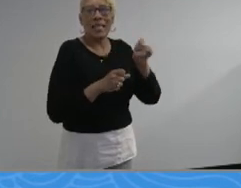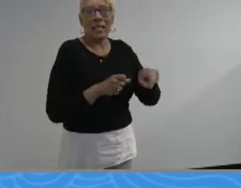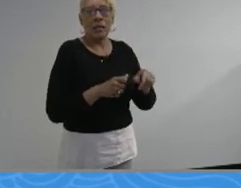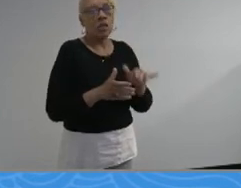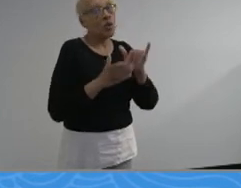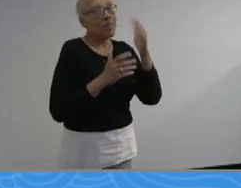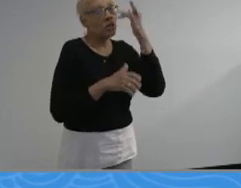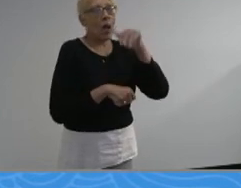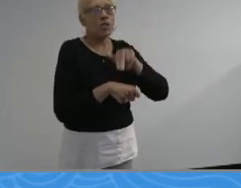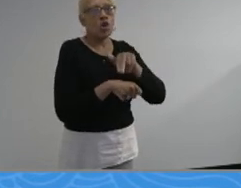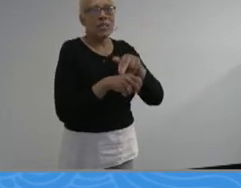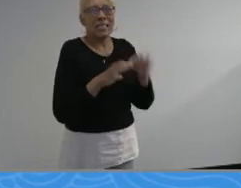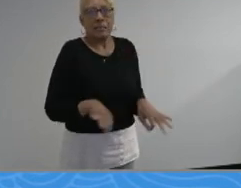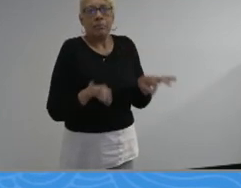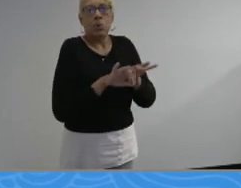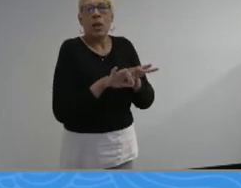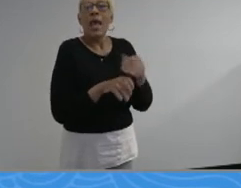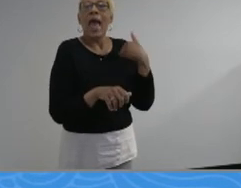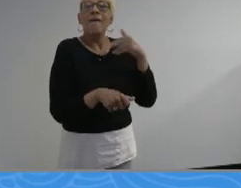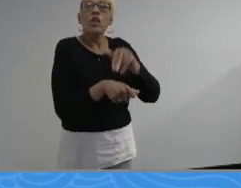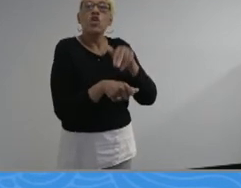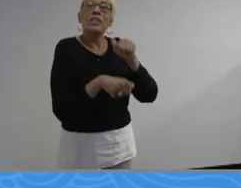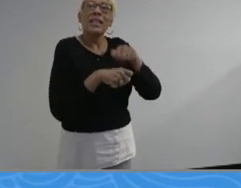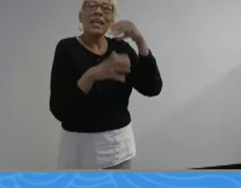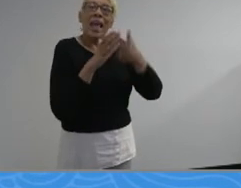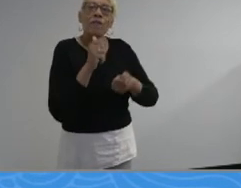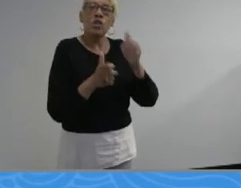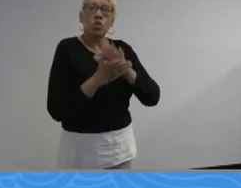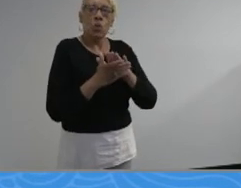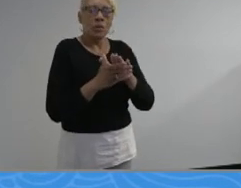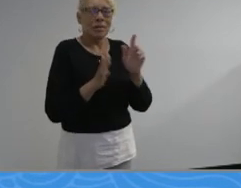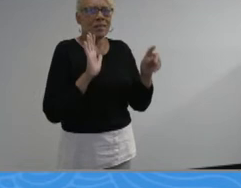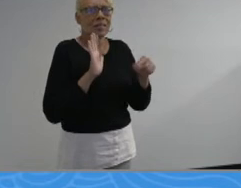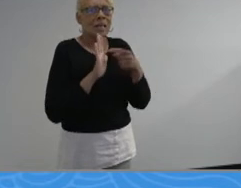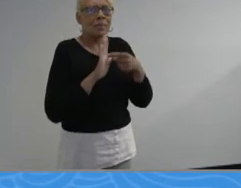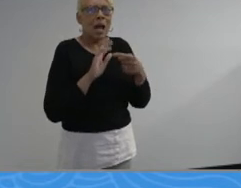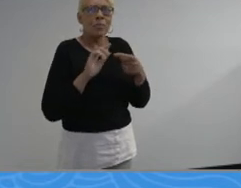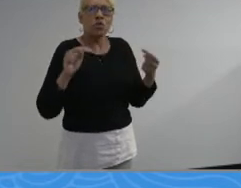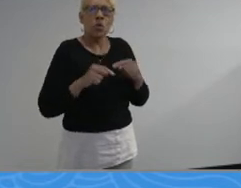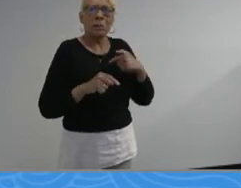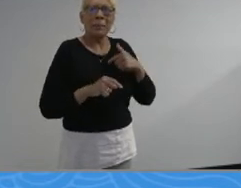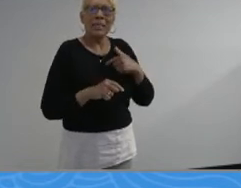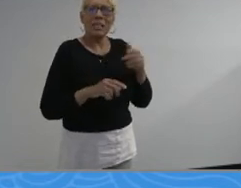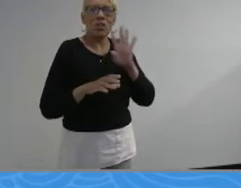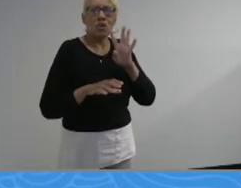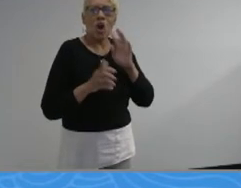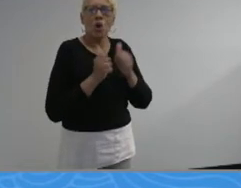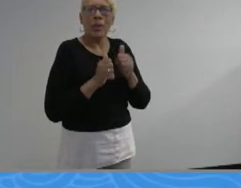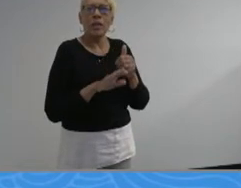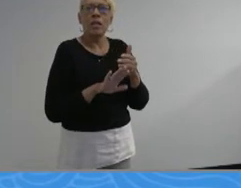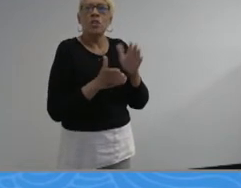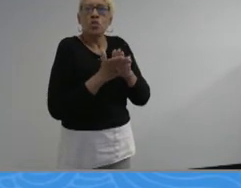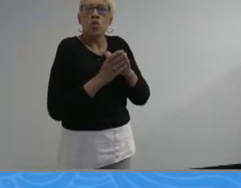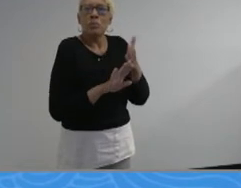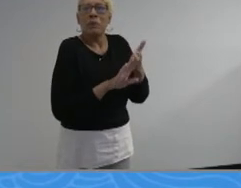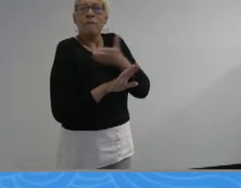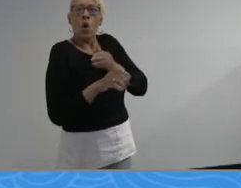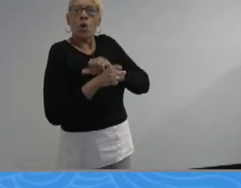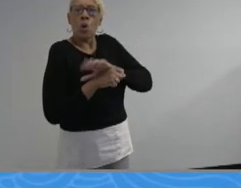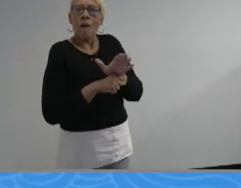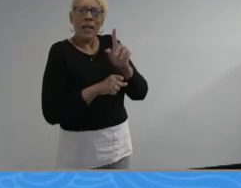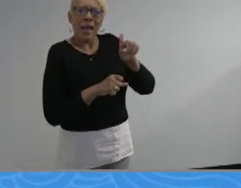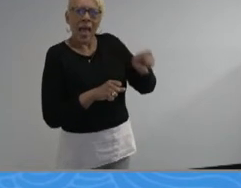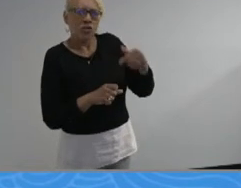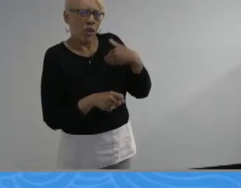nurses are important. Having nurses in every school, it pains me sometimes to talk to schools prior to COVID to say, well, okay, do you have